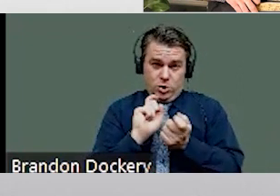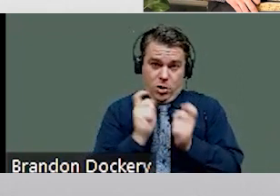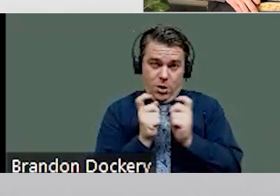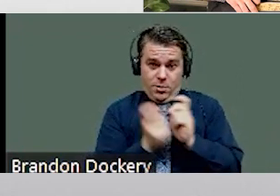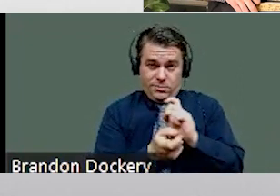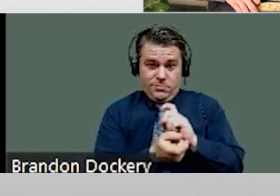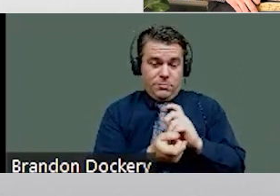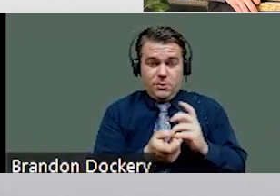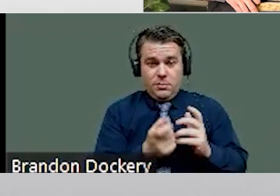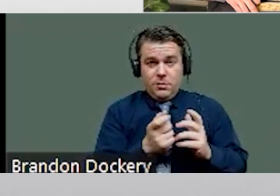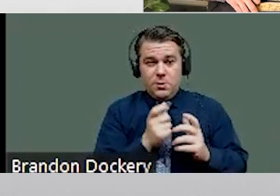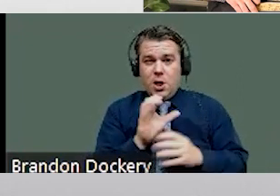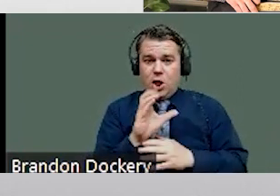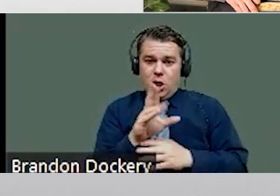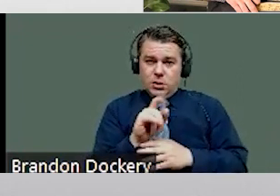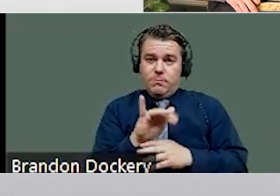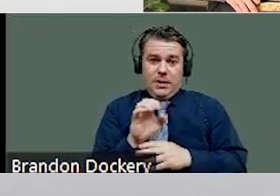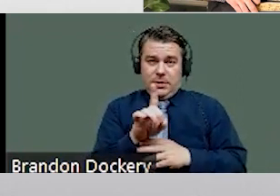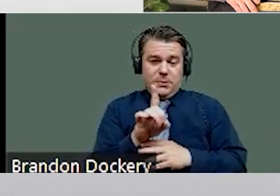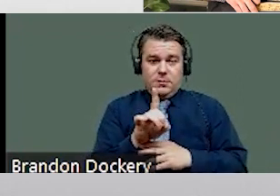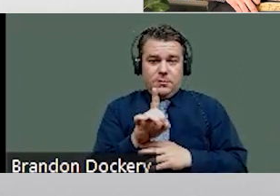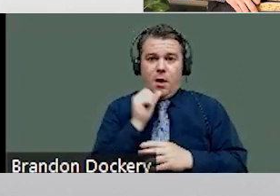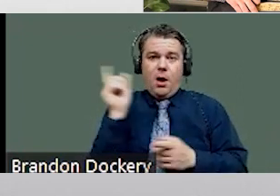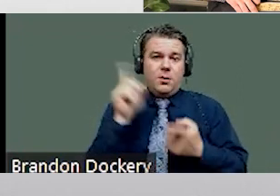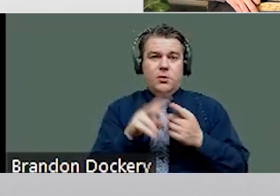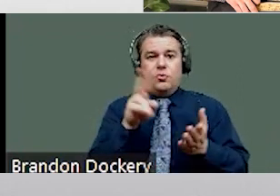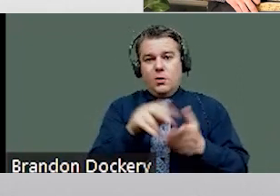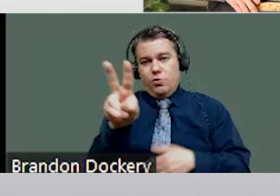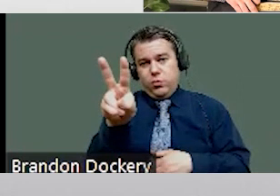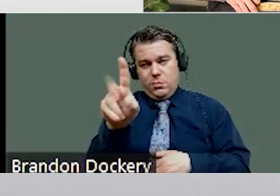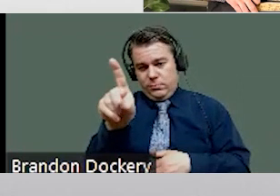employment doesn't come along in the federal register until 2001.